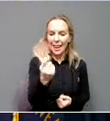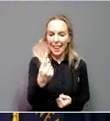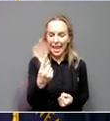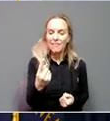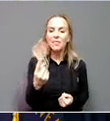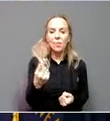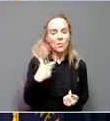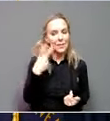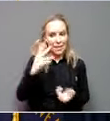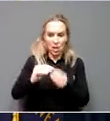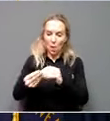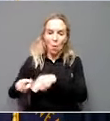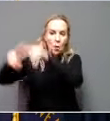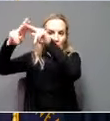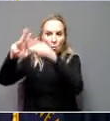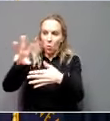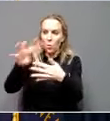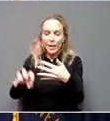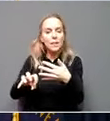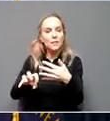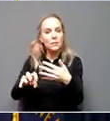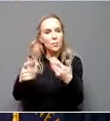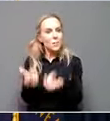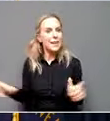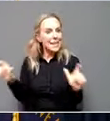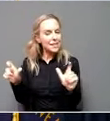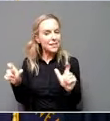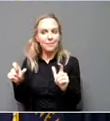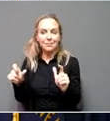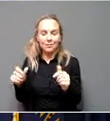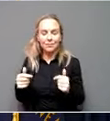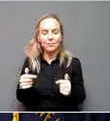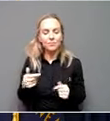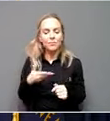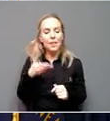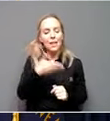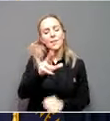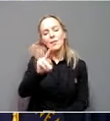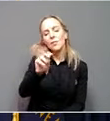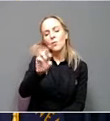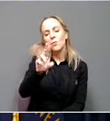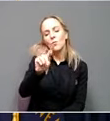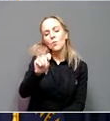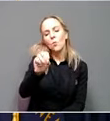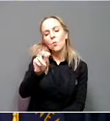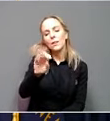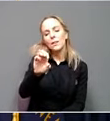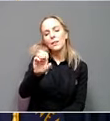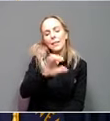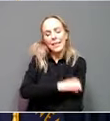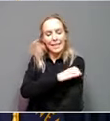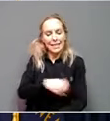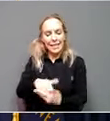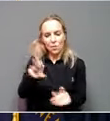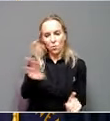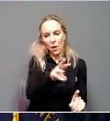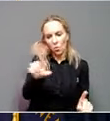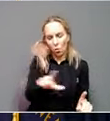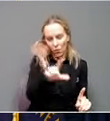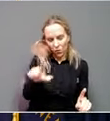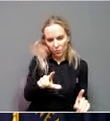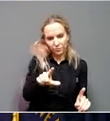vaccinated, and the weekends are actually pretty big. I was at a Norton clinic in West Louisville